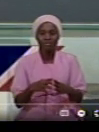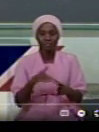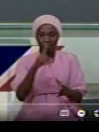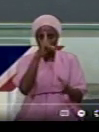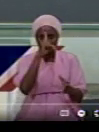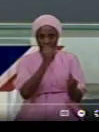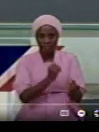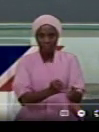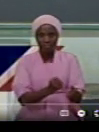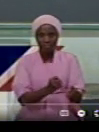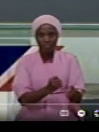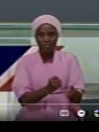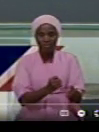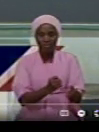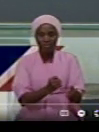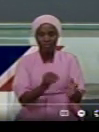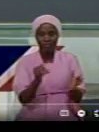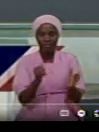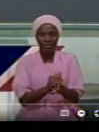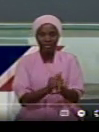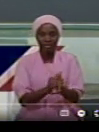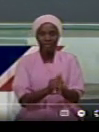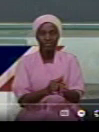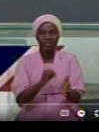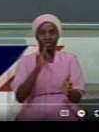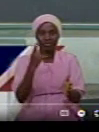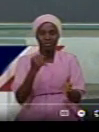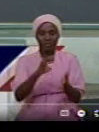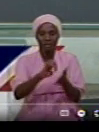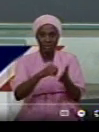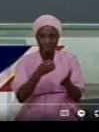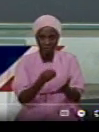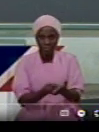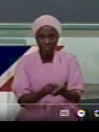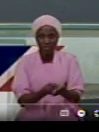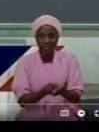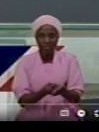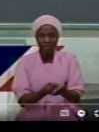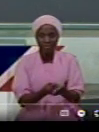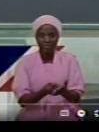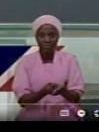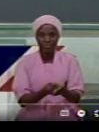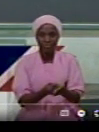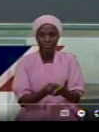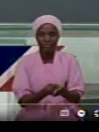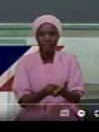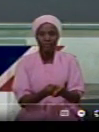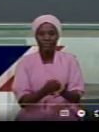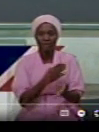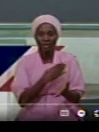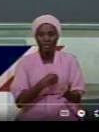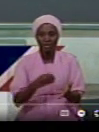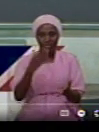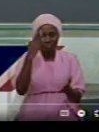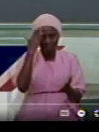Faith that's evidenced and discerned through